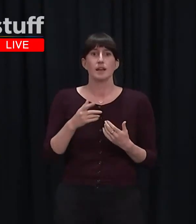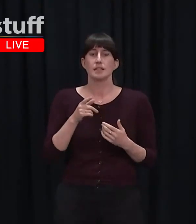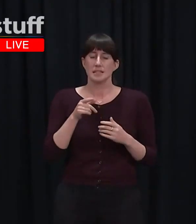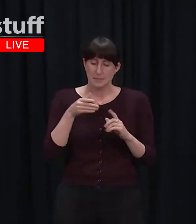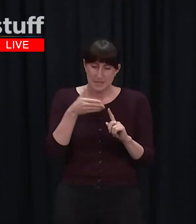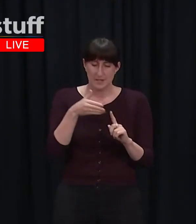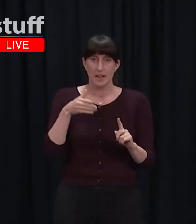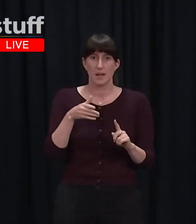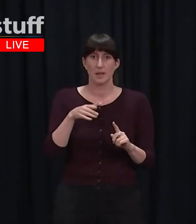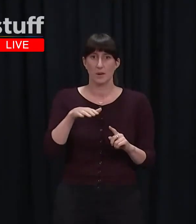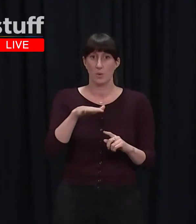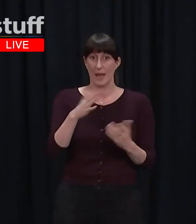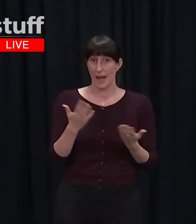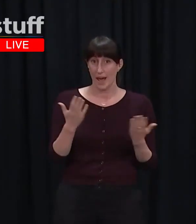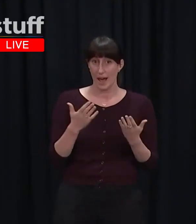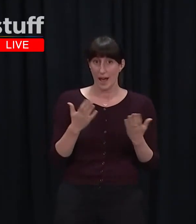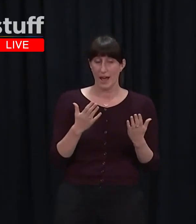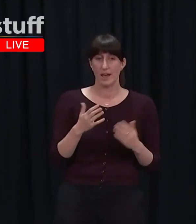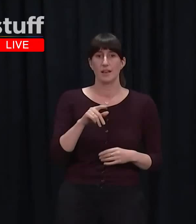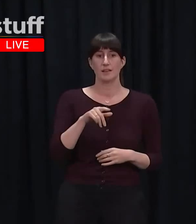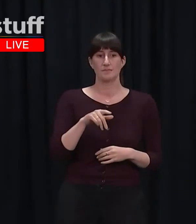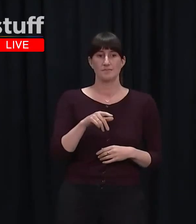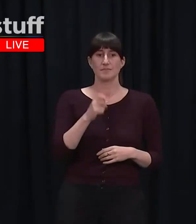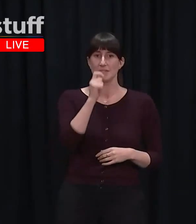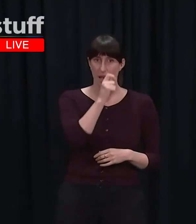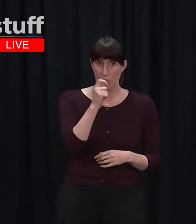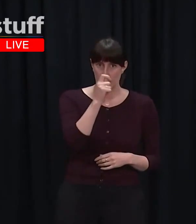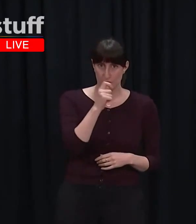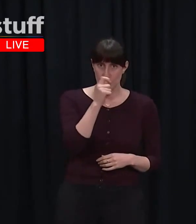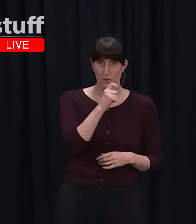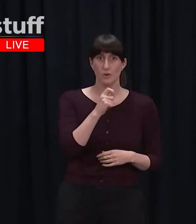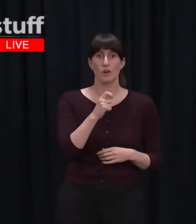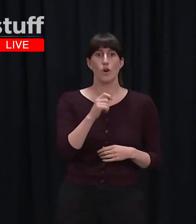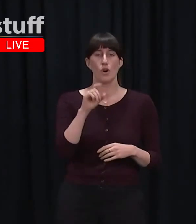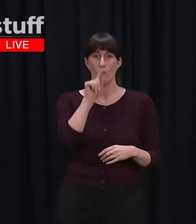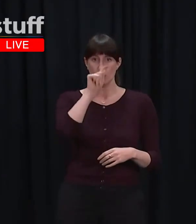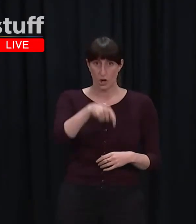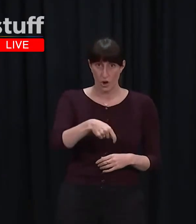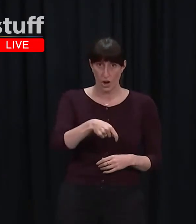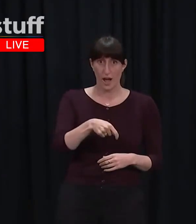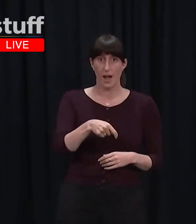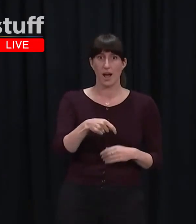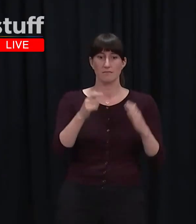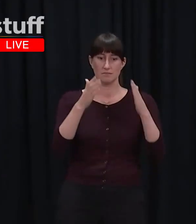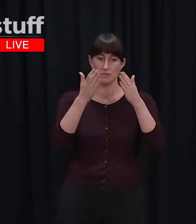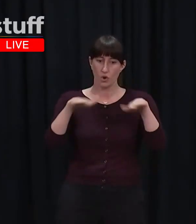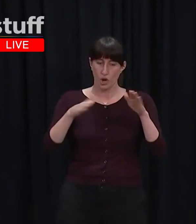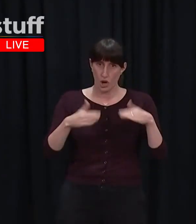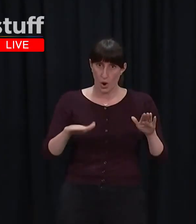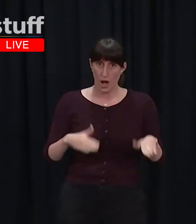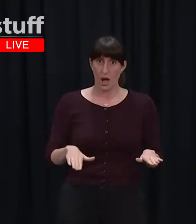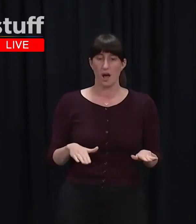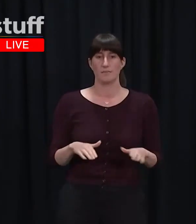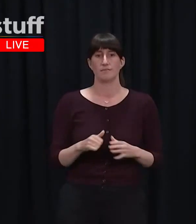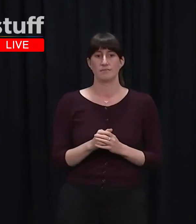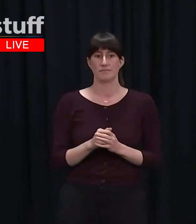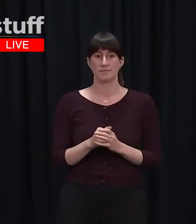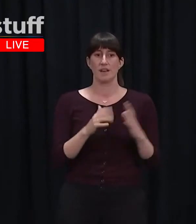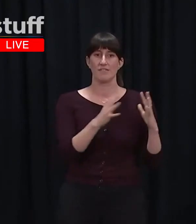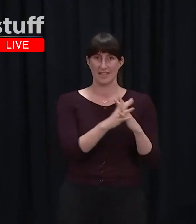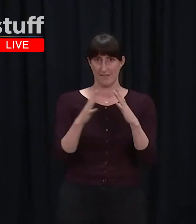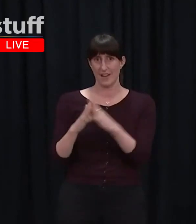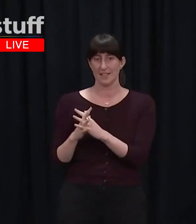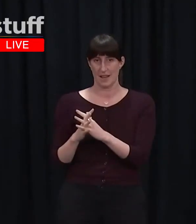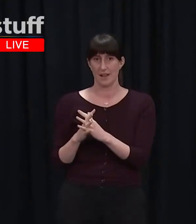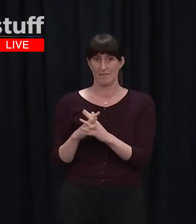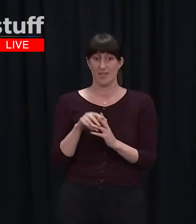Awamutu, Otorohanga, Whatawhata, Hamilton and Tokoroa, where there are dedicated testing sites operating.